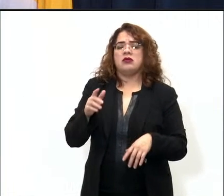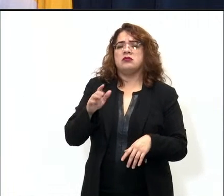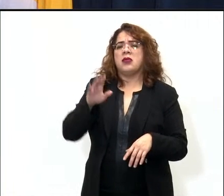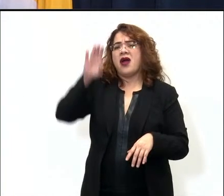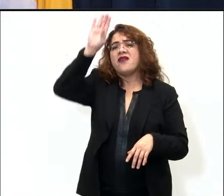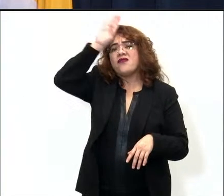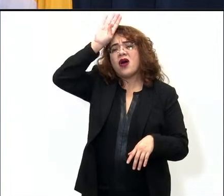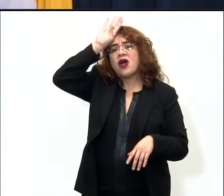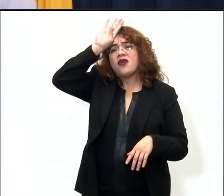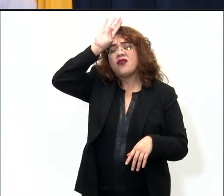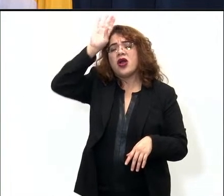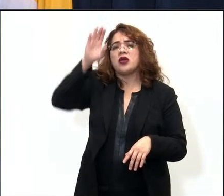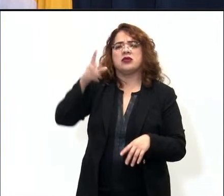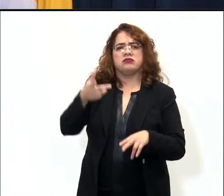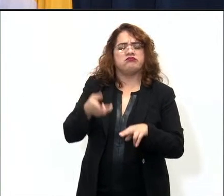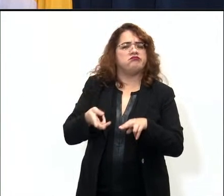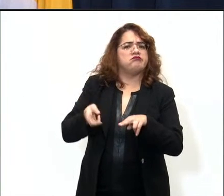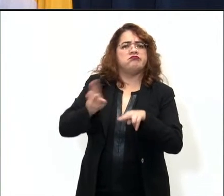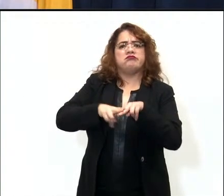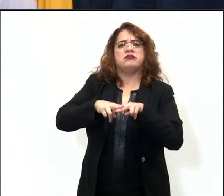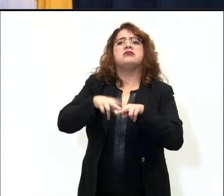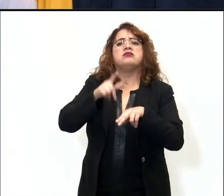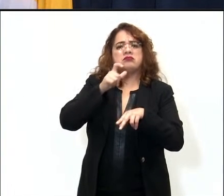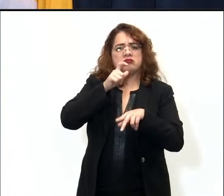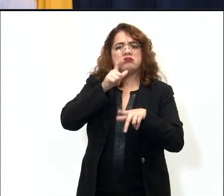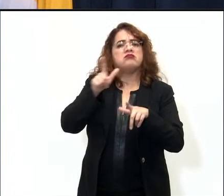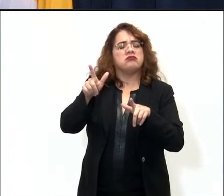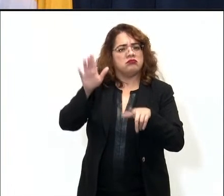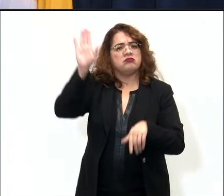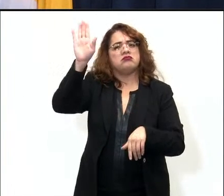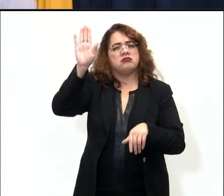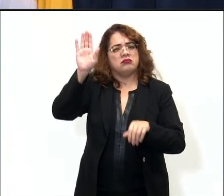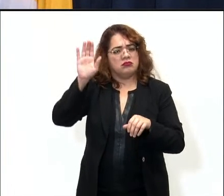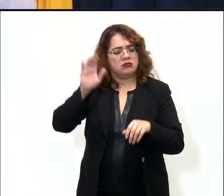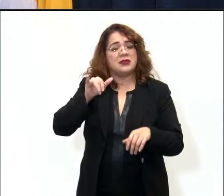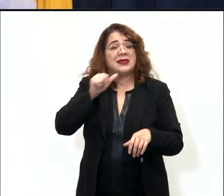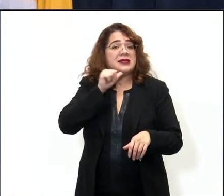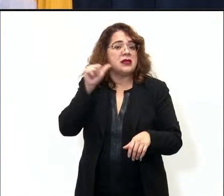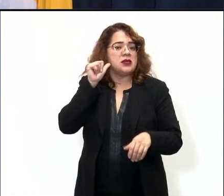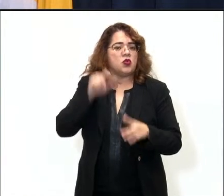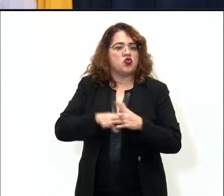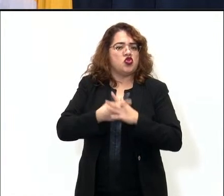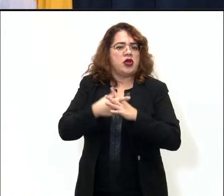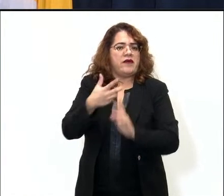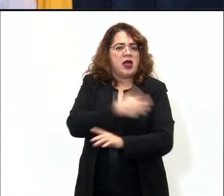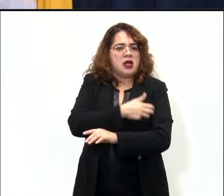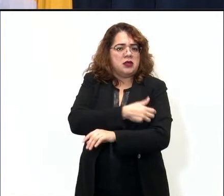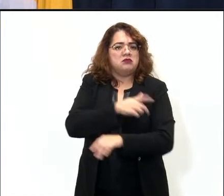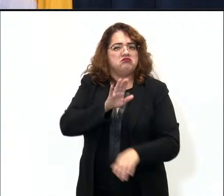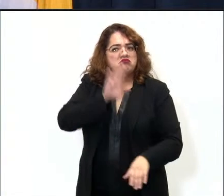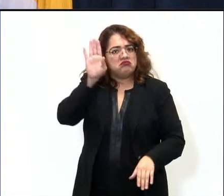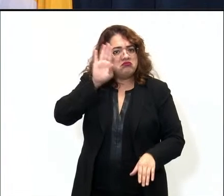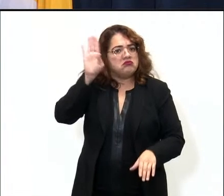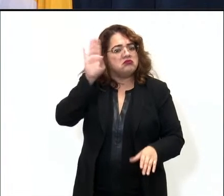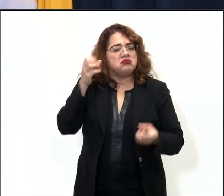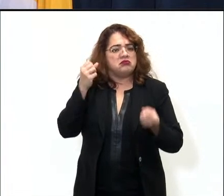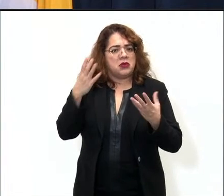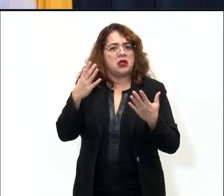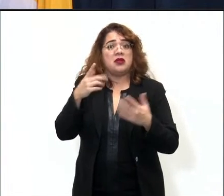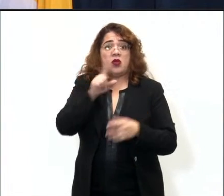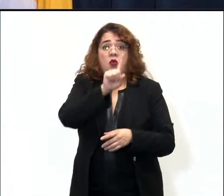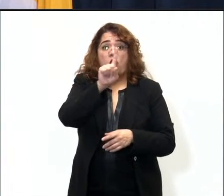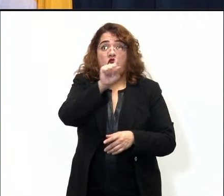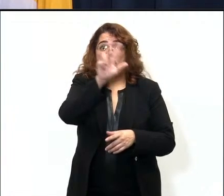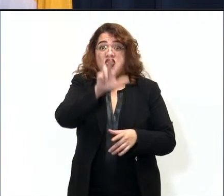our firefighters. We began vaccinating them yesterday, and we were able to make it through a third